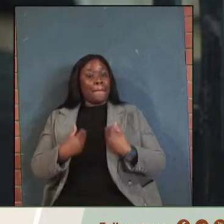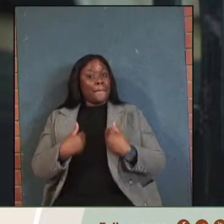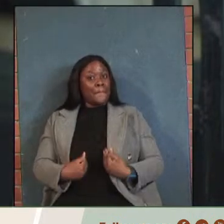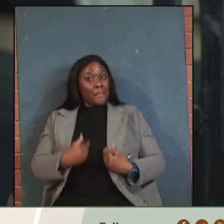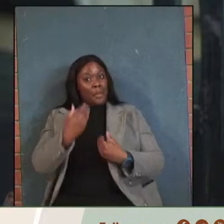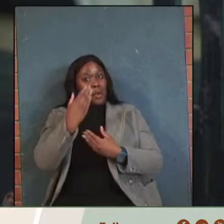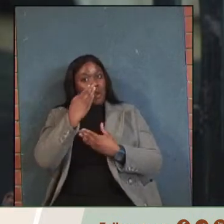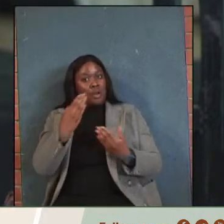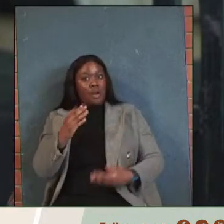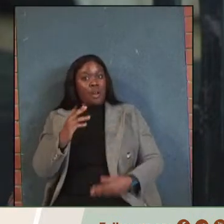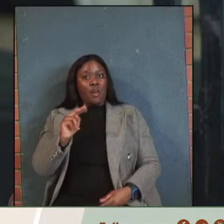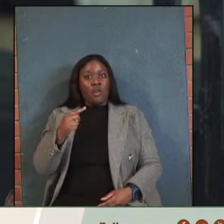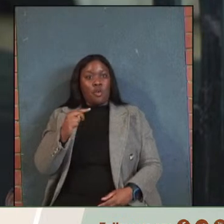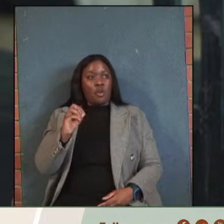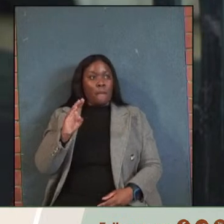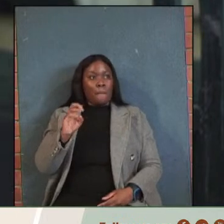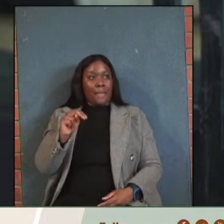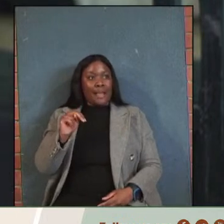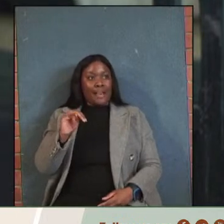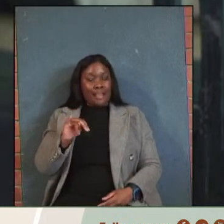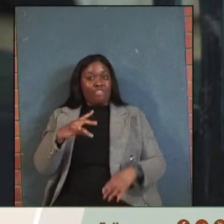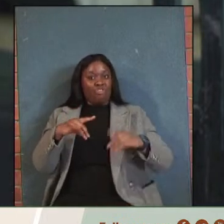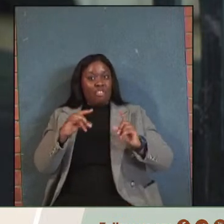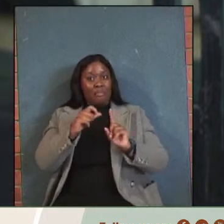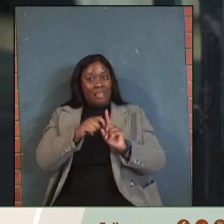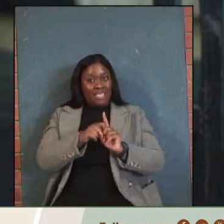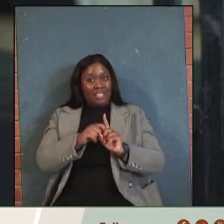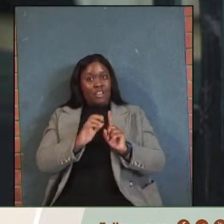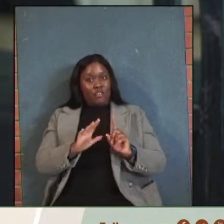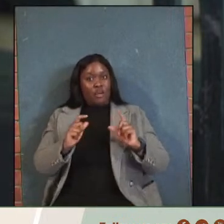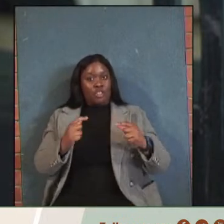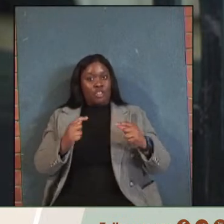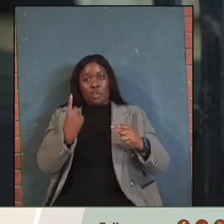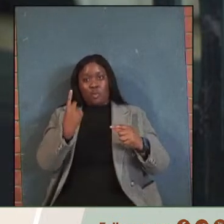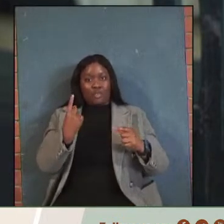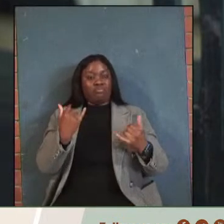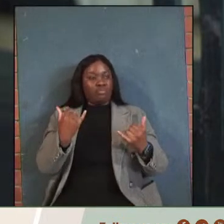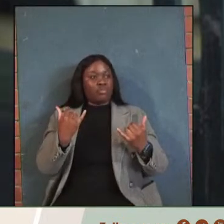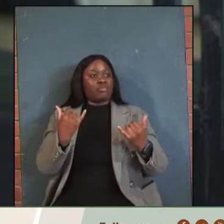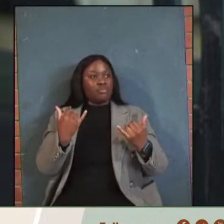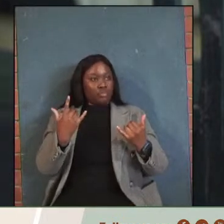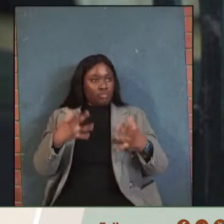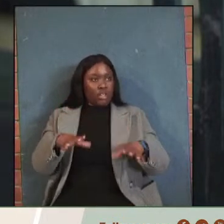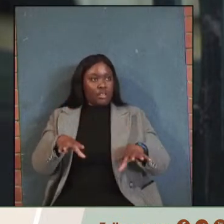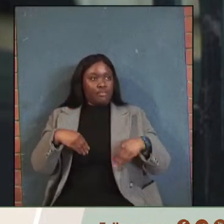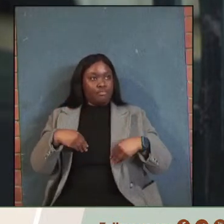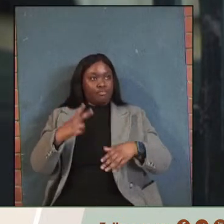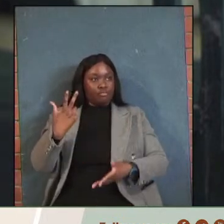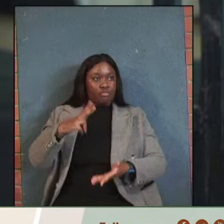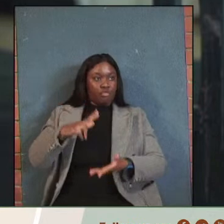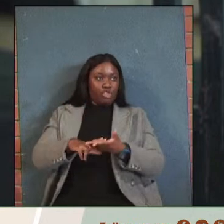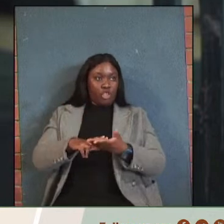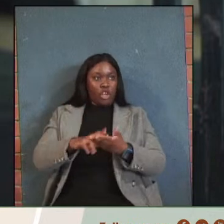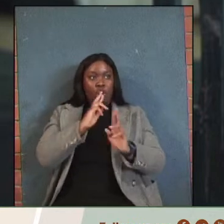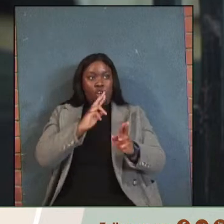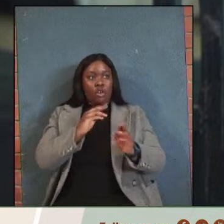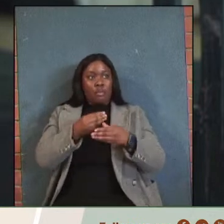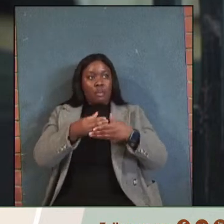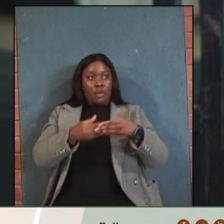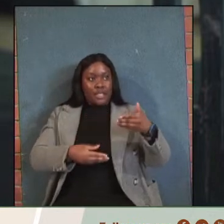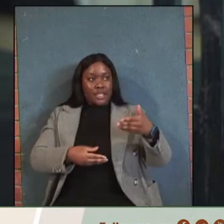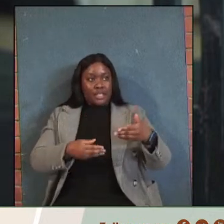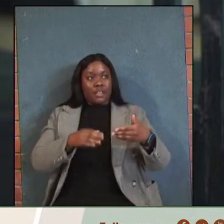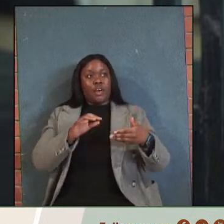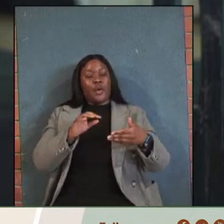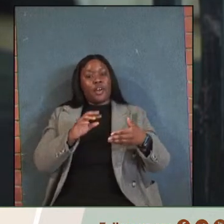Ngoveni, Chairperson of Commission 1, hereby move for adoption of Commission Report in terms of Rule